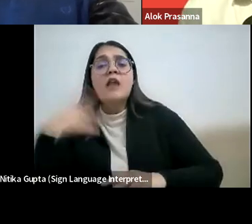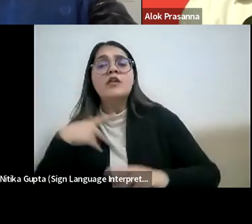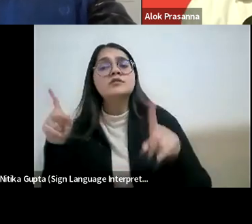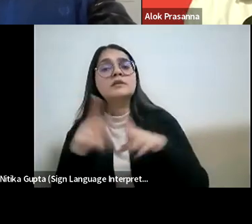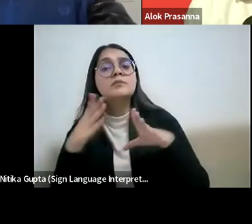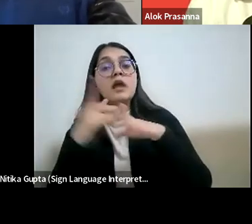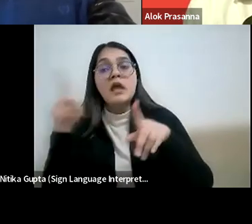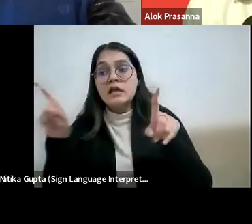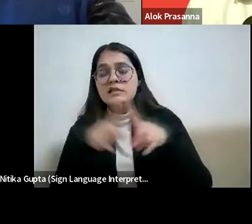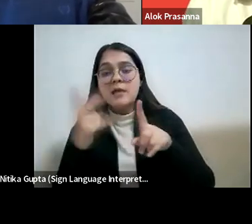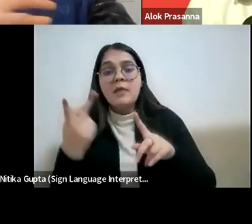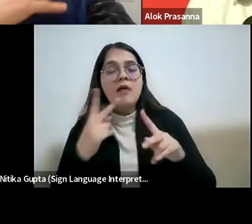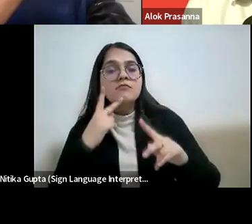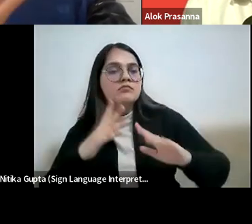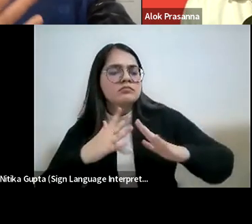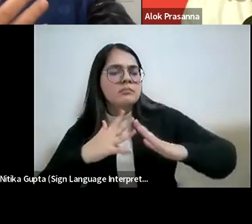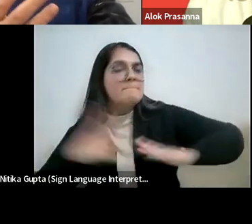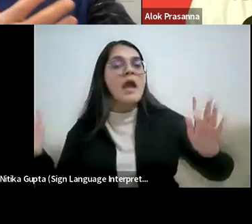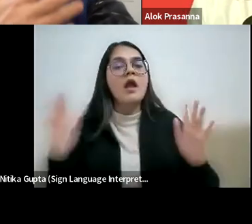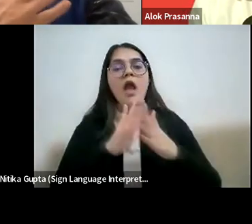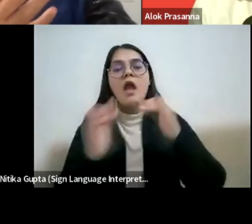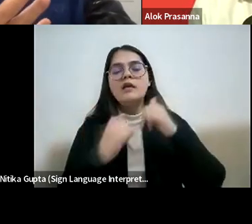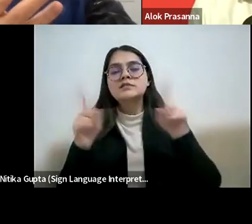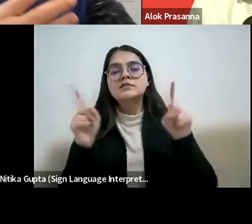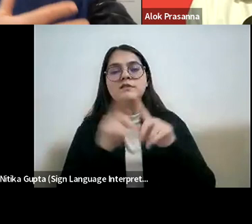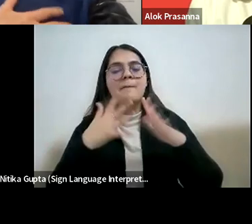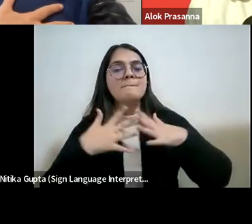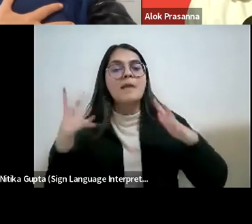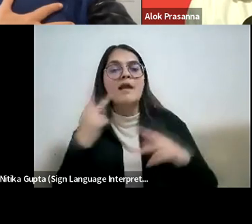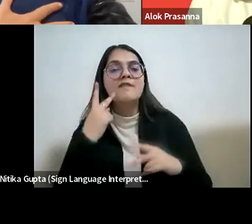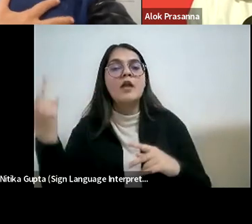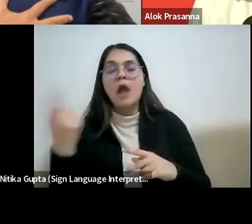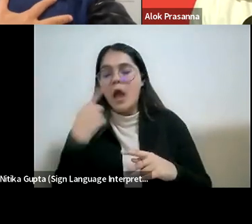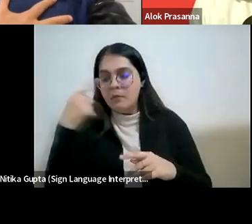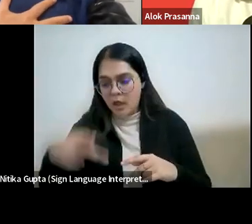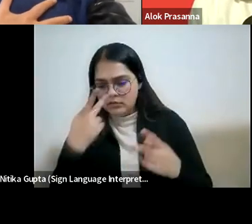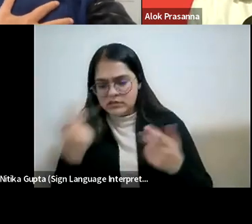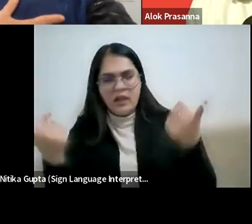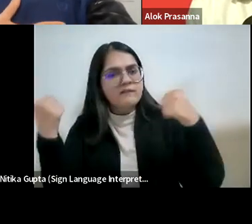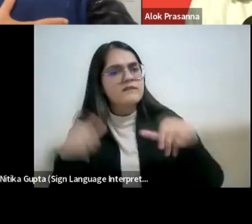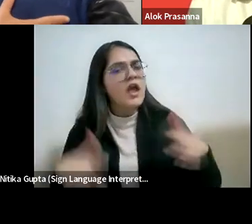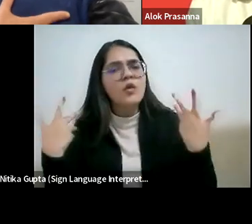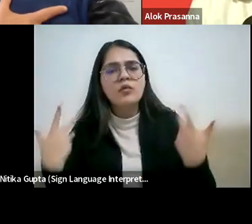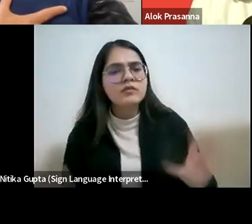historic moment. People say, that movement, has it failed? I think the very fact that